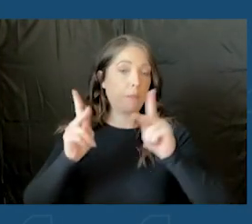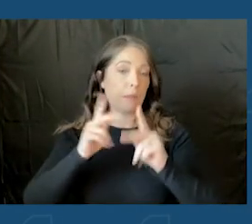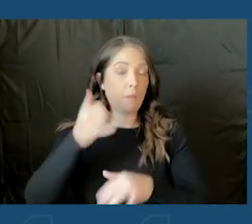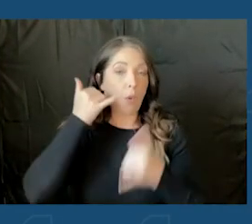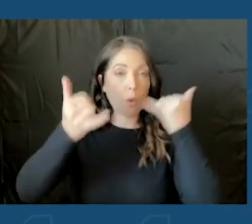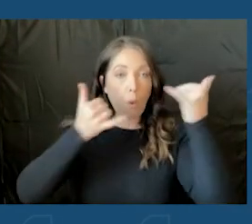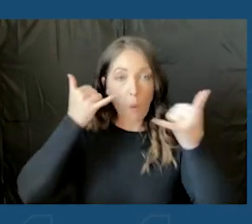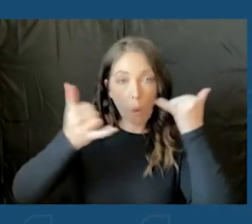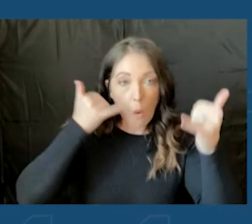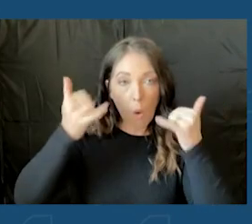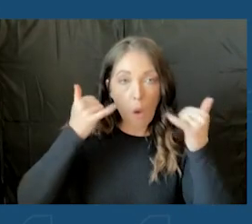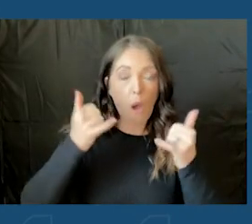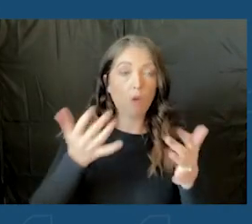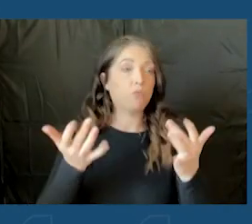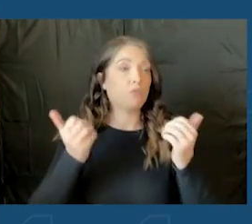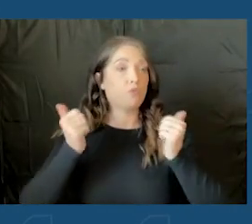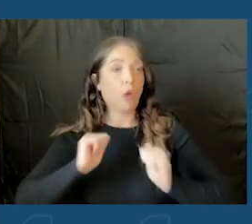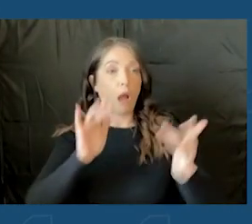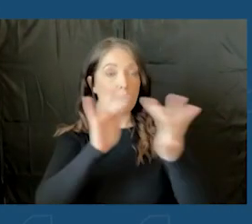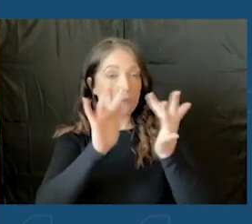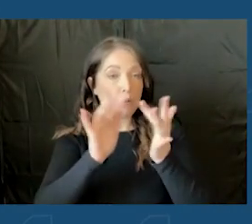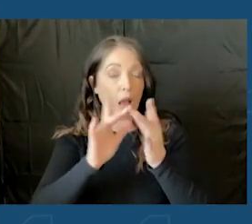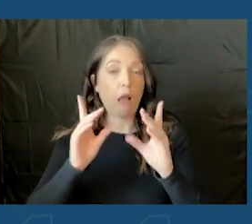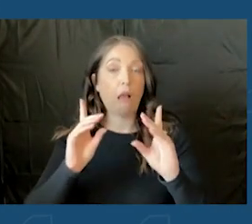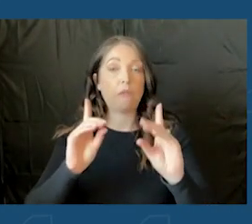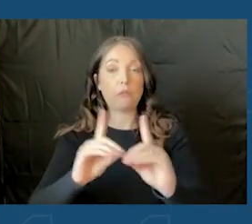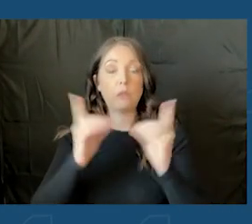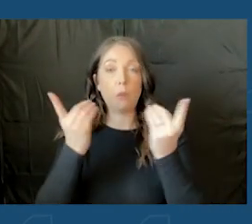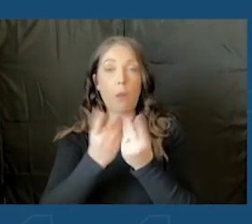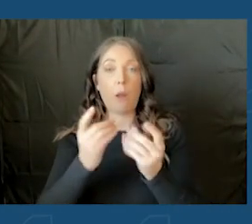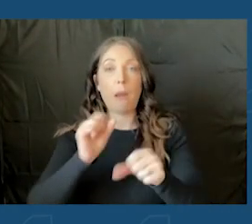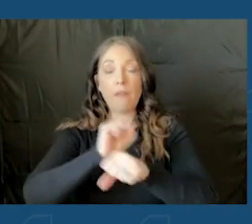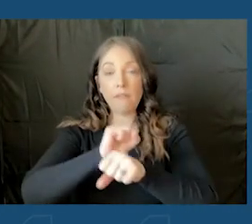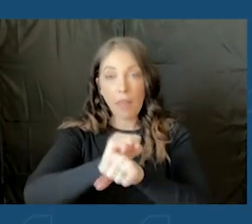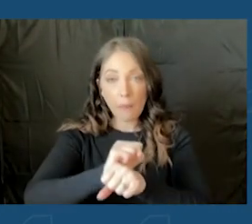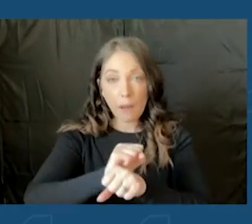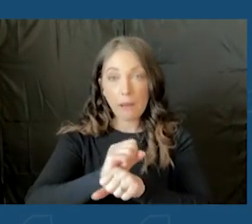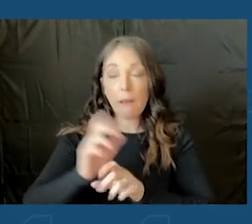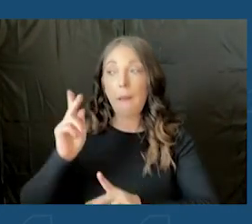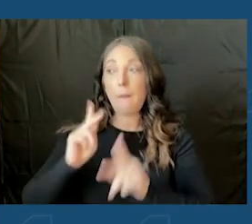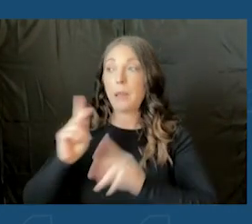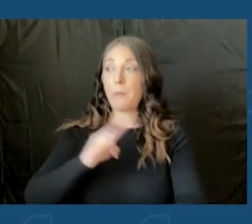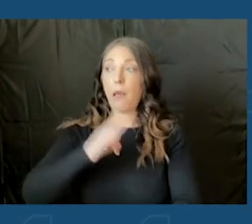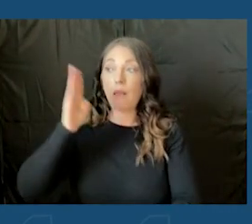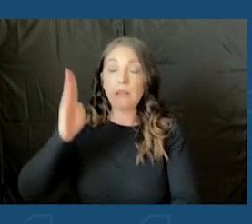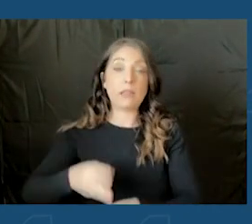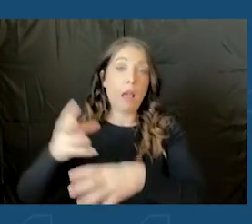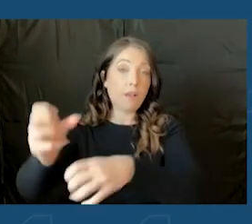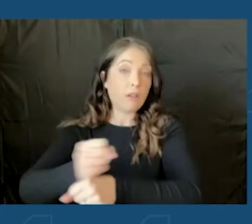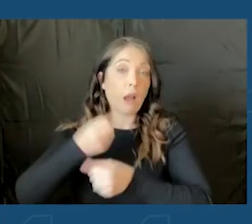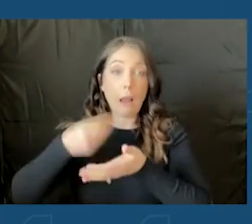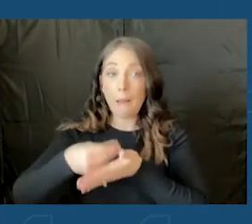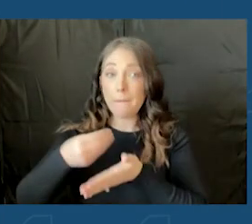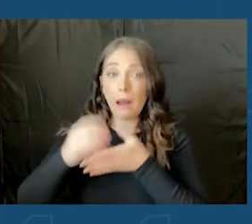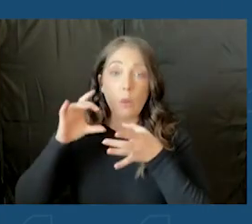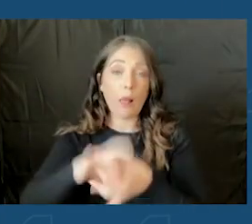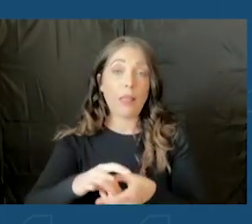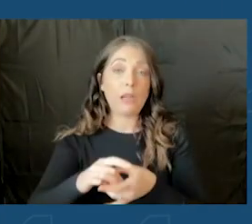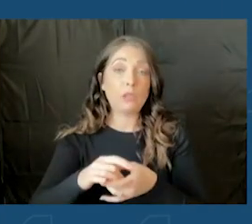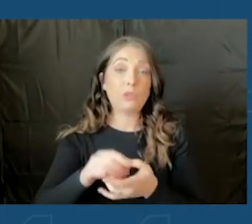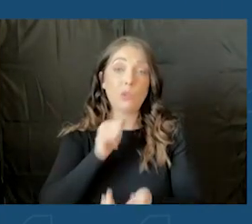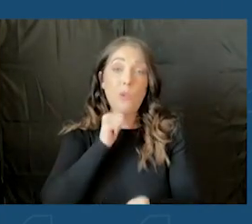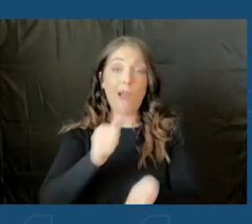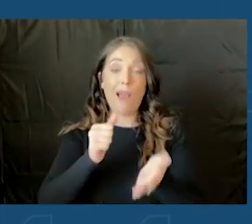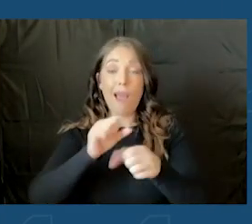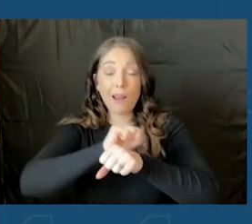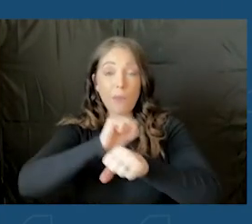through. We had people who had legitimate unemployment claims that never got their money or waited months to get their money. The legislative session